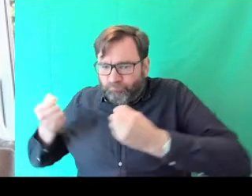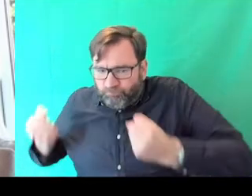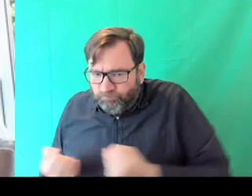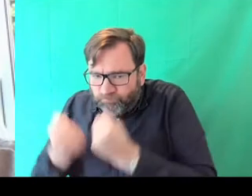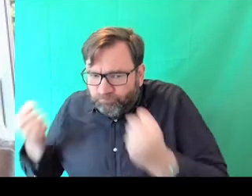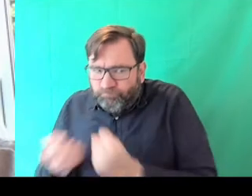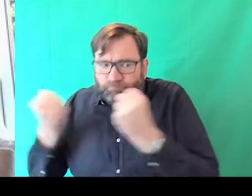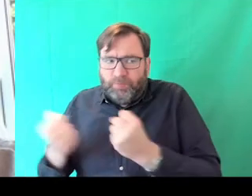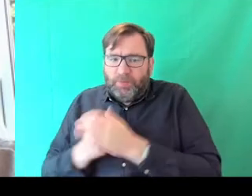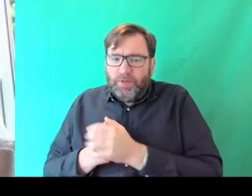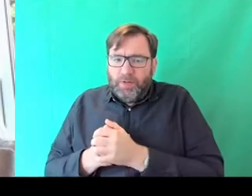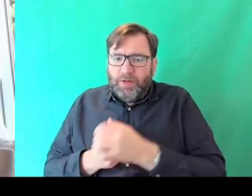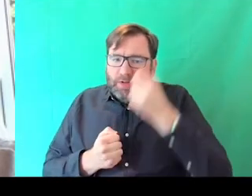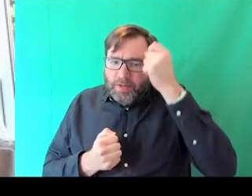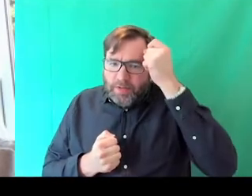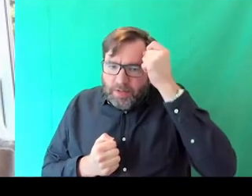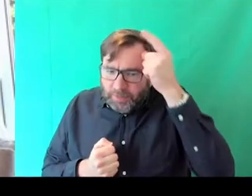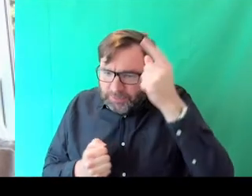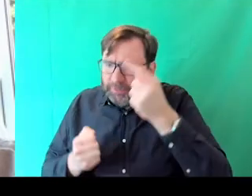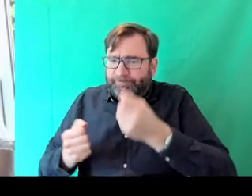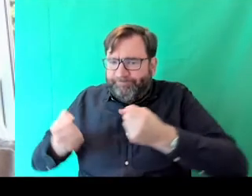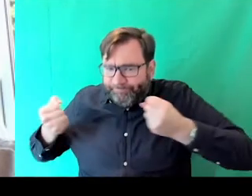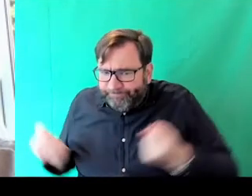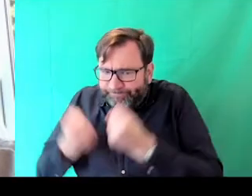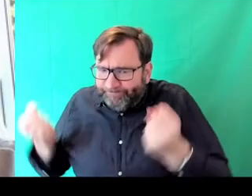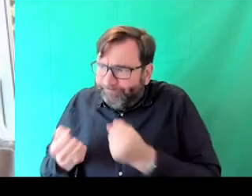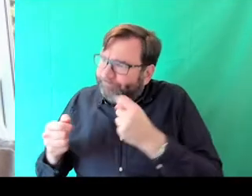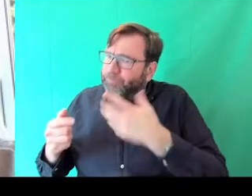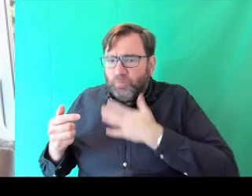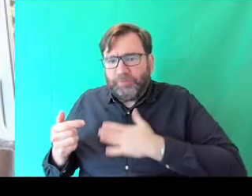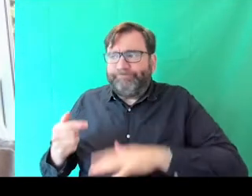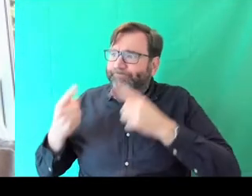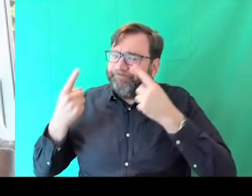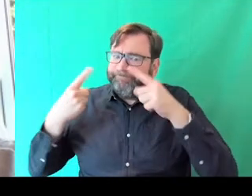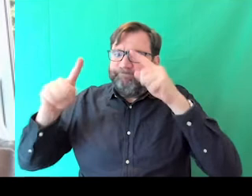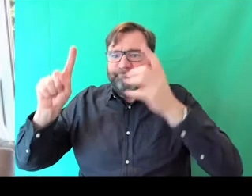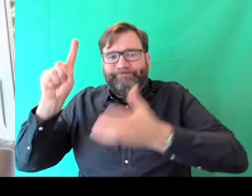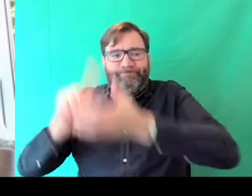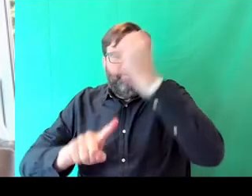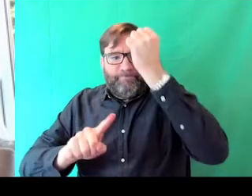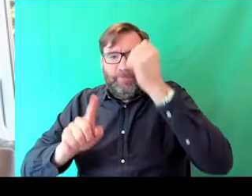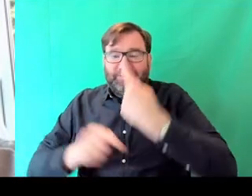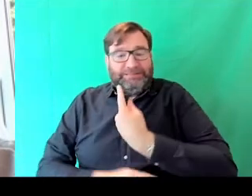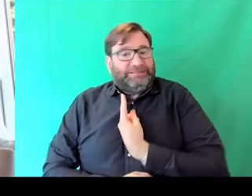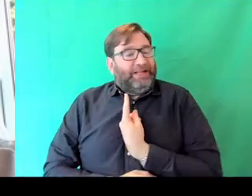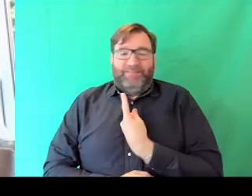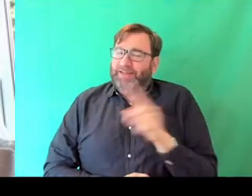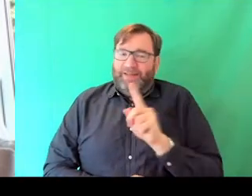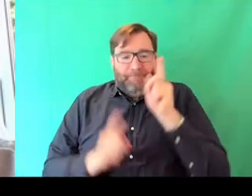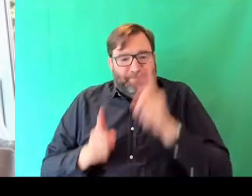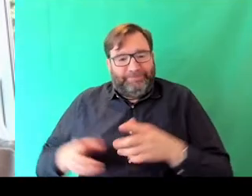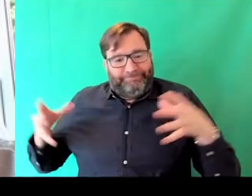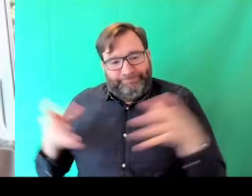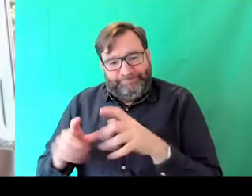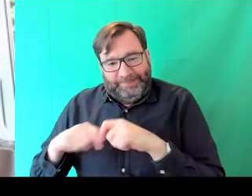do swim your race, I'm a swimmer by yourself, unless you're on a relay and a lane alone, you do realize when you stand